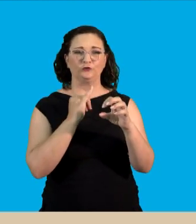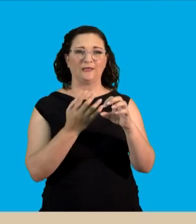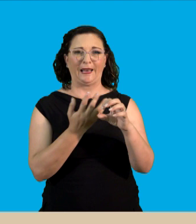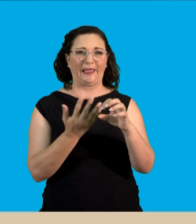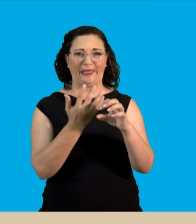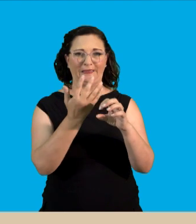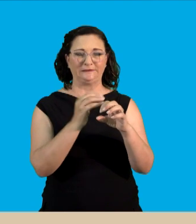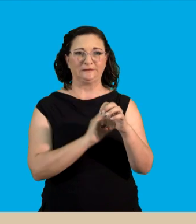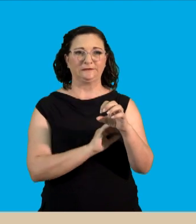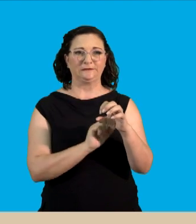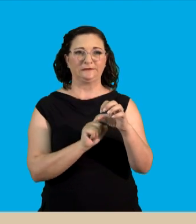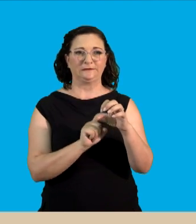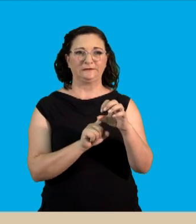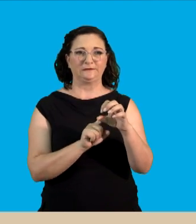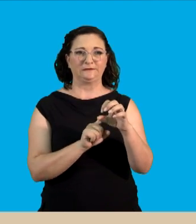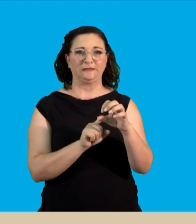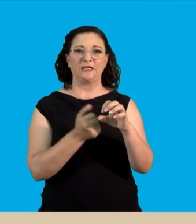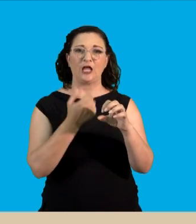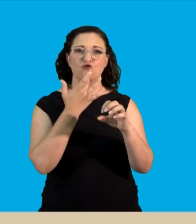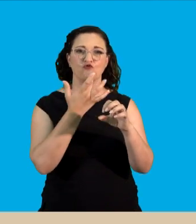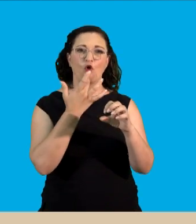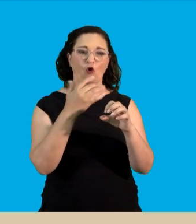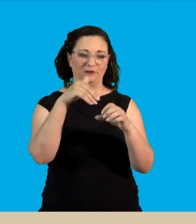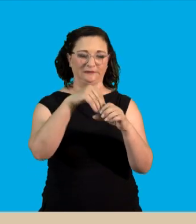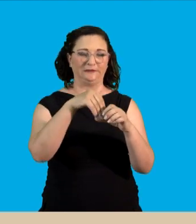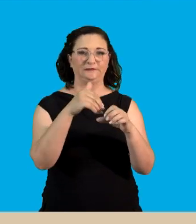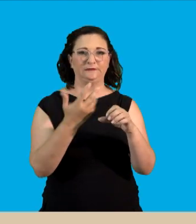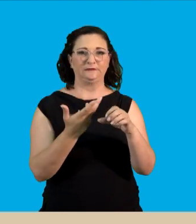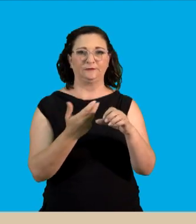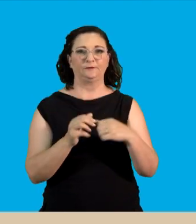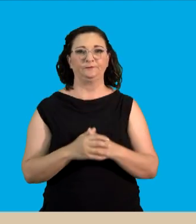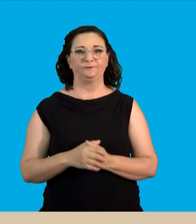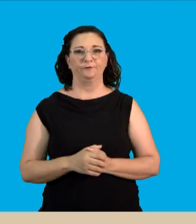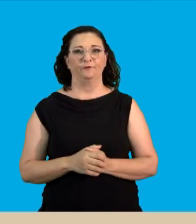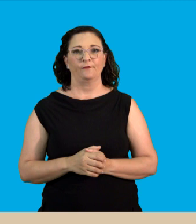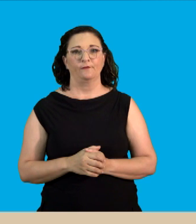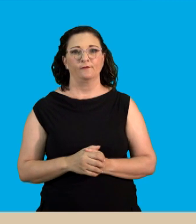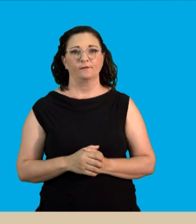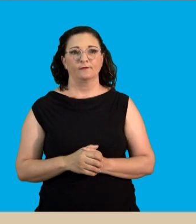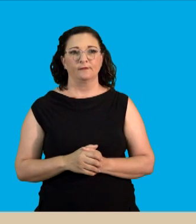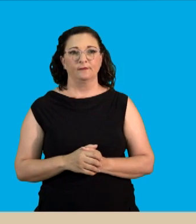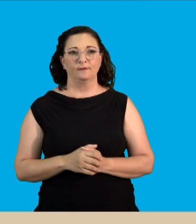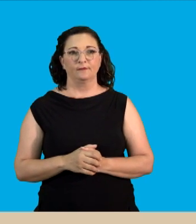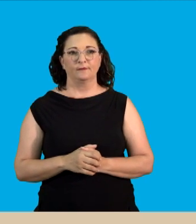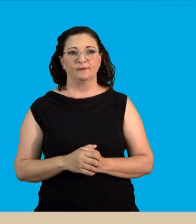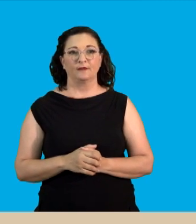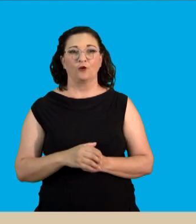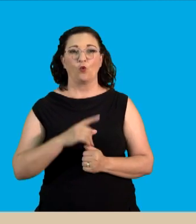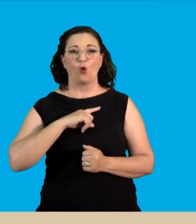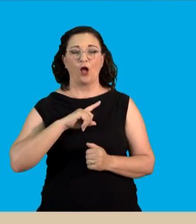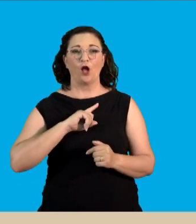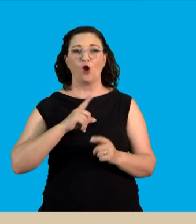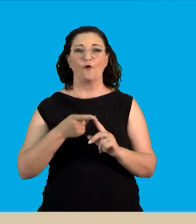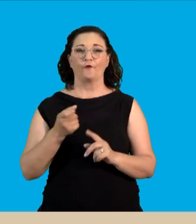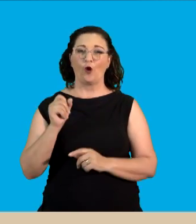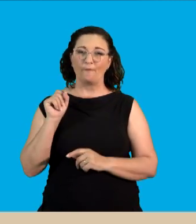frozen gases and beads of rock. and it comes from beyond the